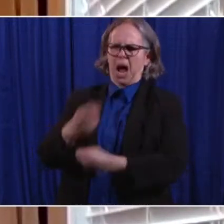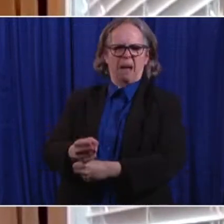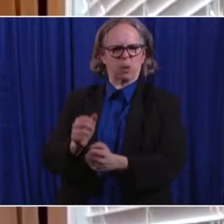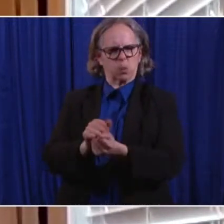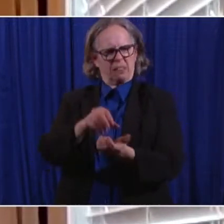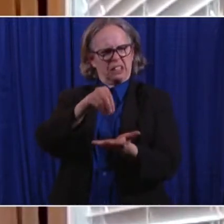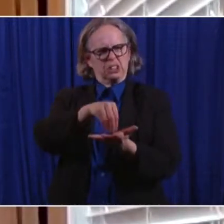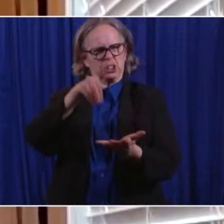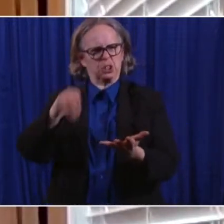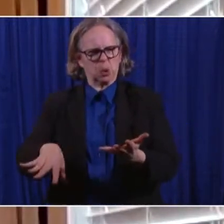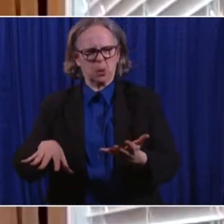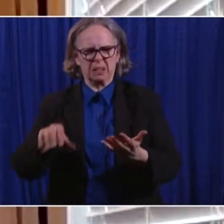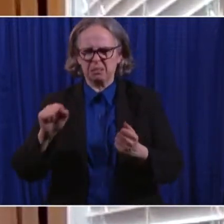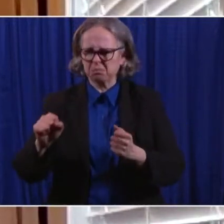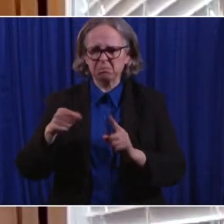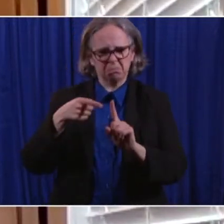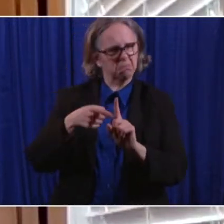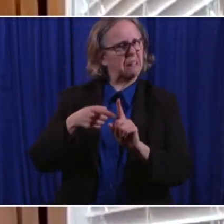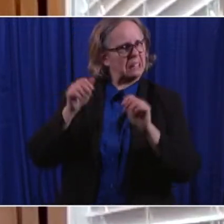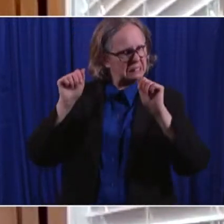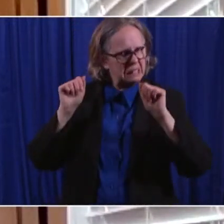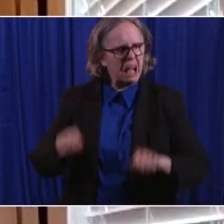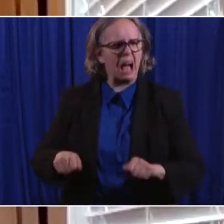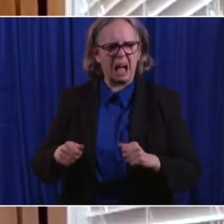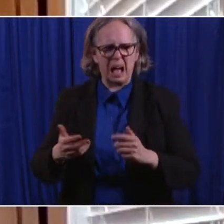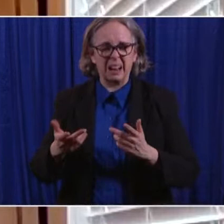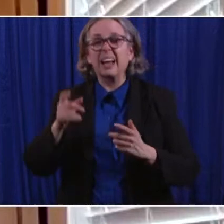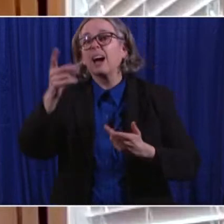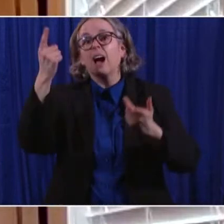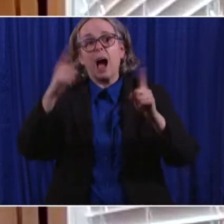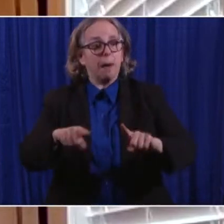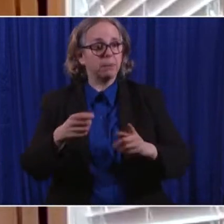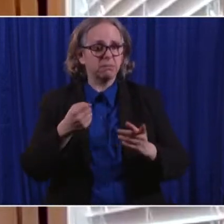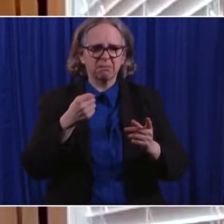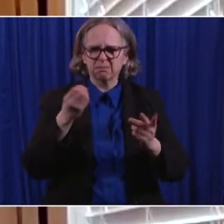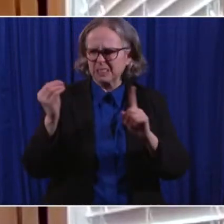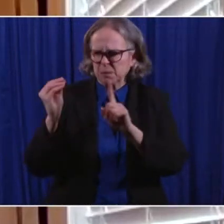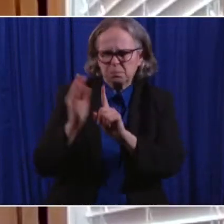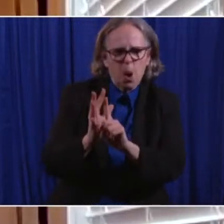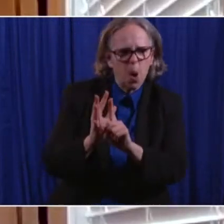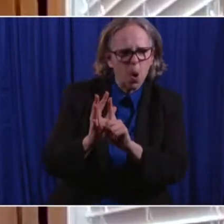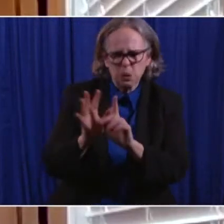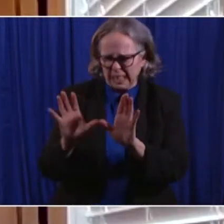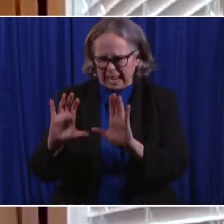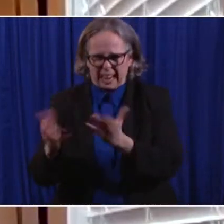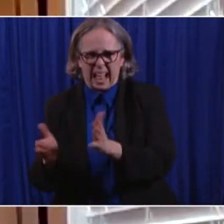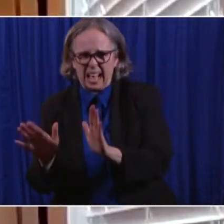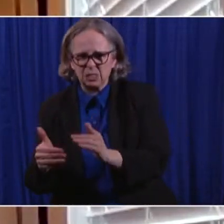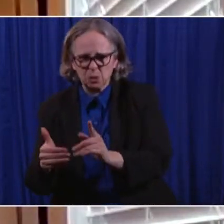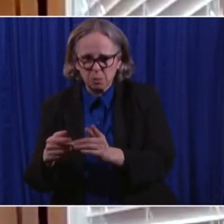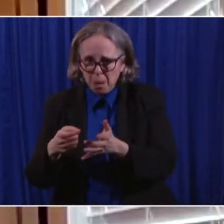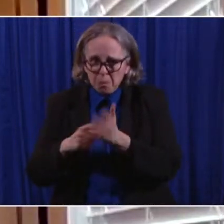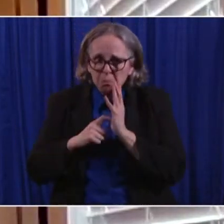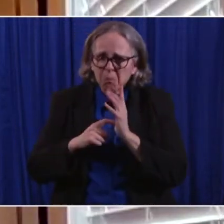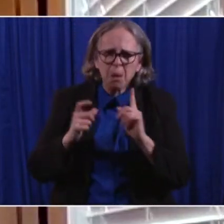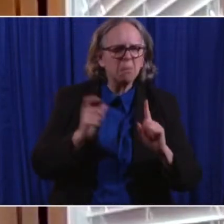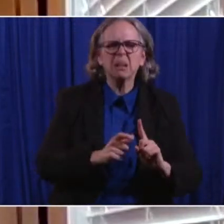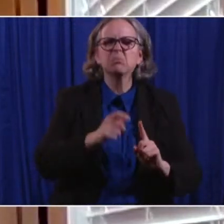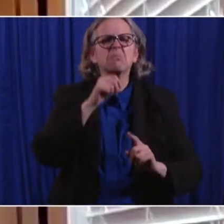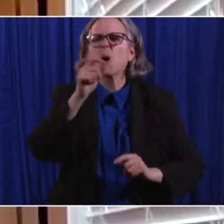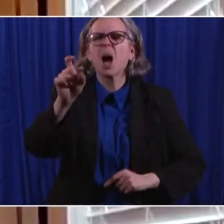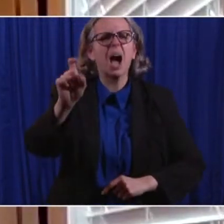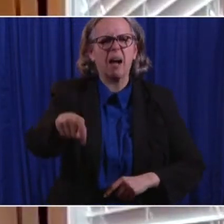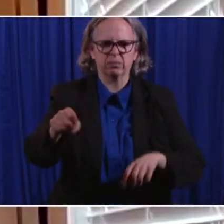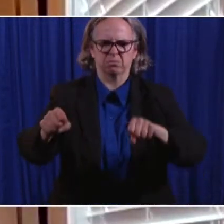currently not required to quarantine for a school-based exposure is at very low risk and can continue